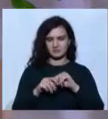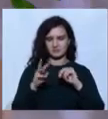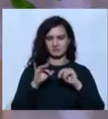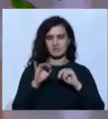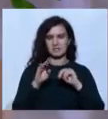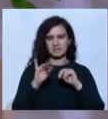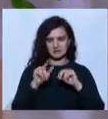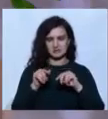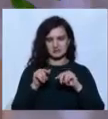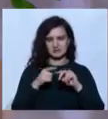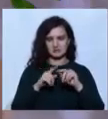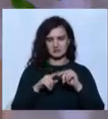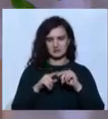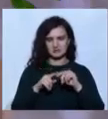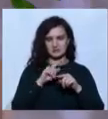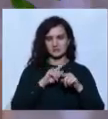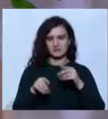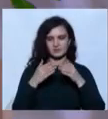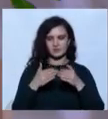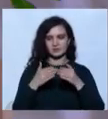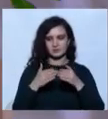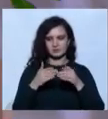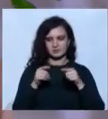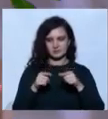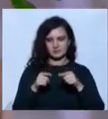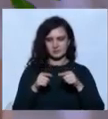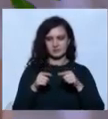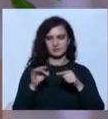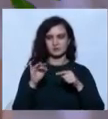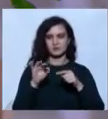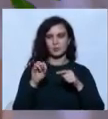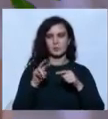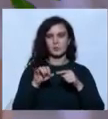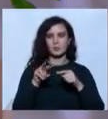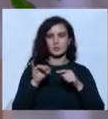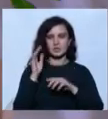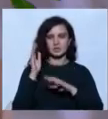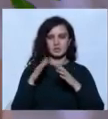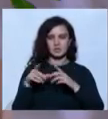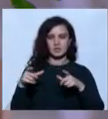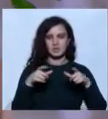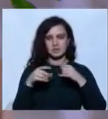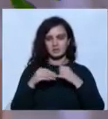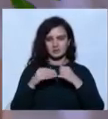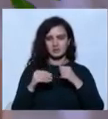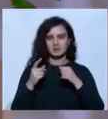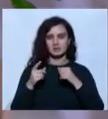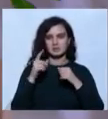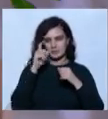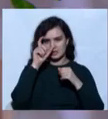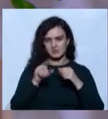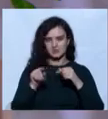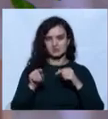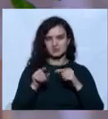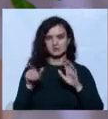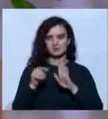treasure, fast ships, hot, sweaty, tropical islands, and one-legged seamen